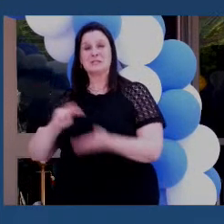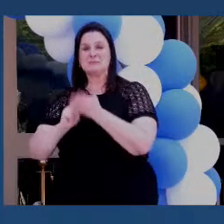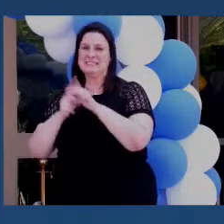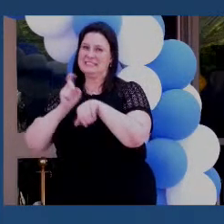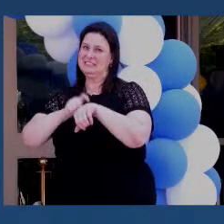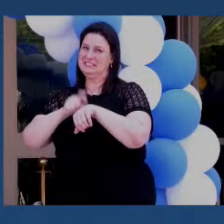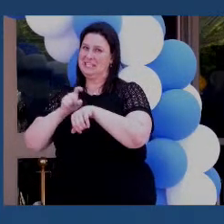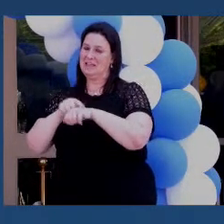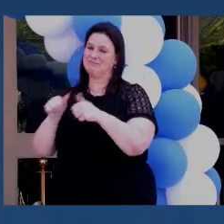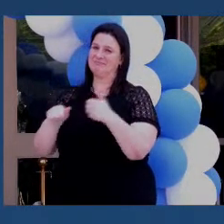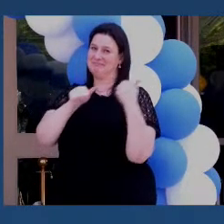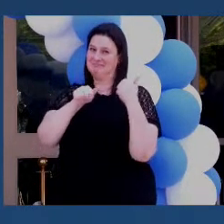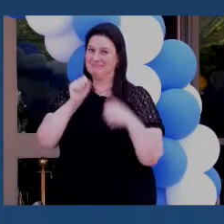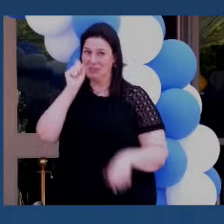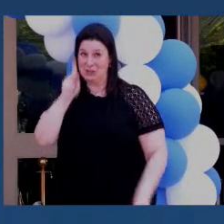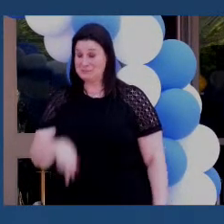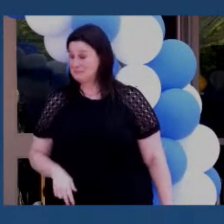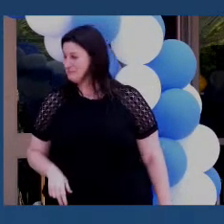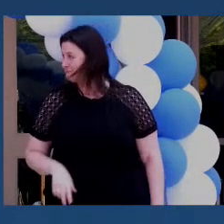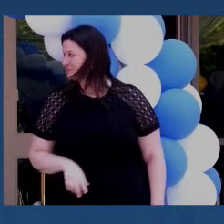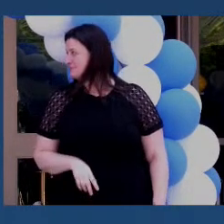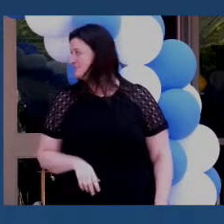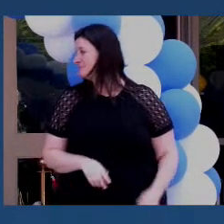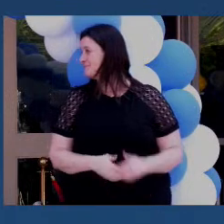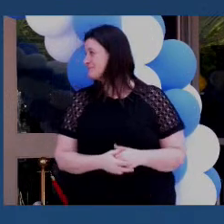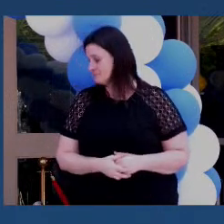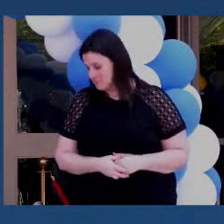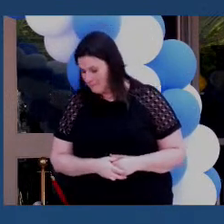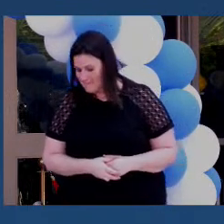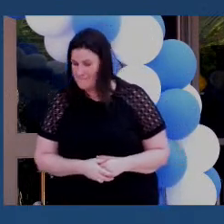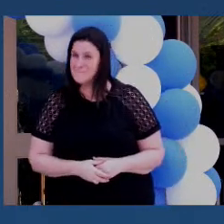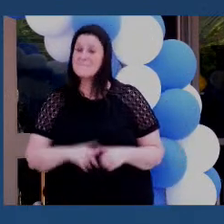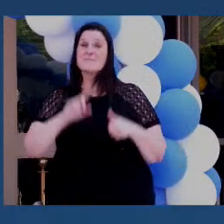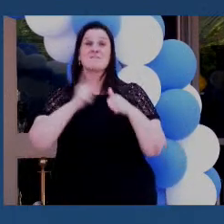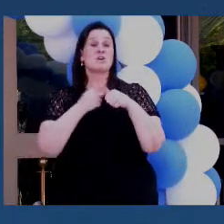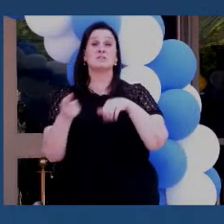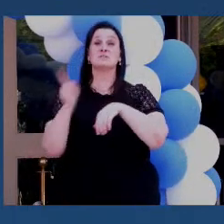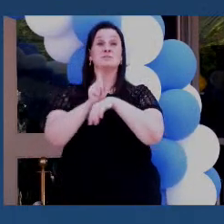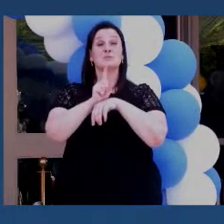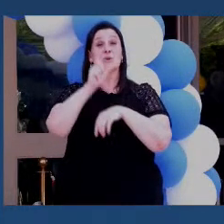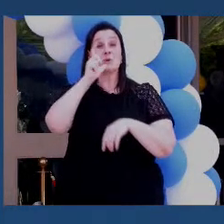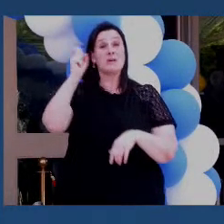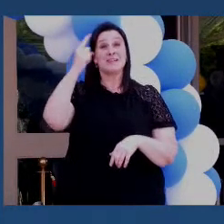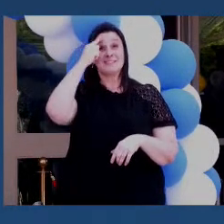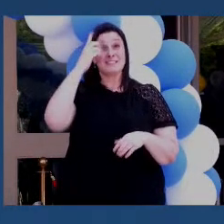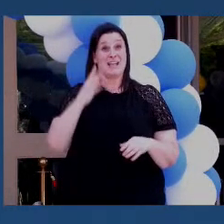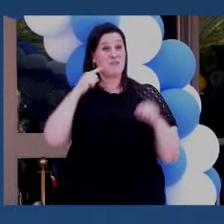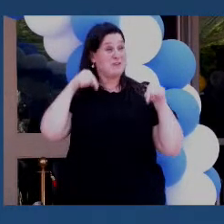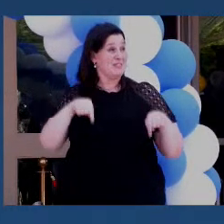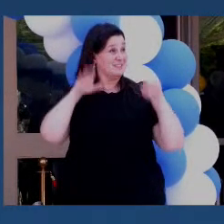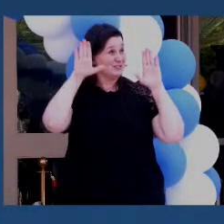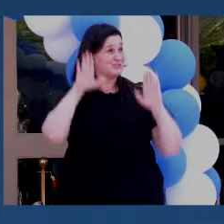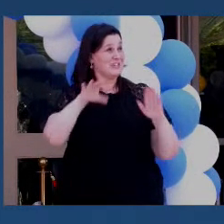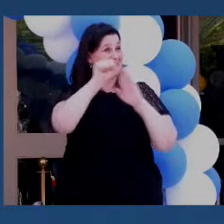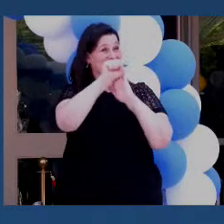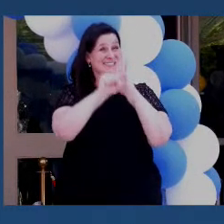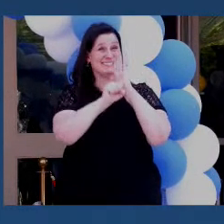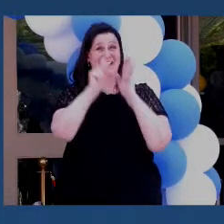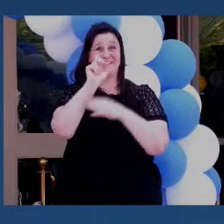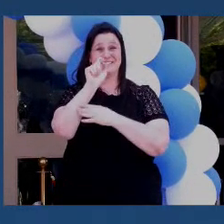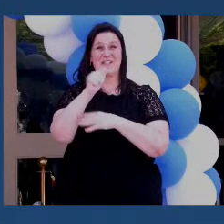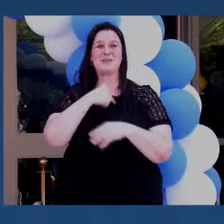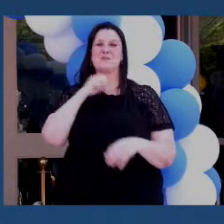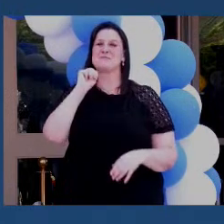time is rounding out. But first, up here we have the governor of the great state of Delaware, Mr.